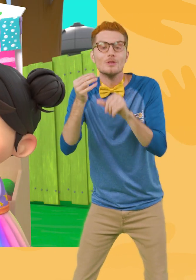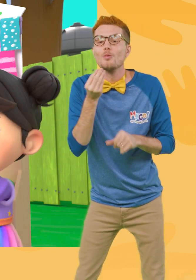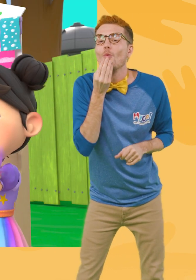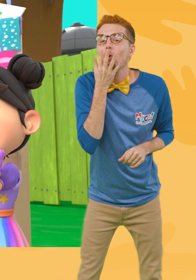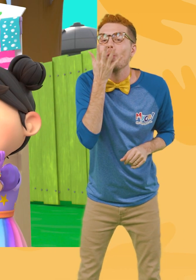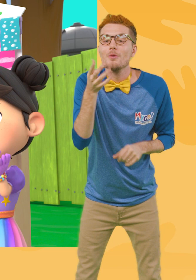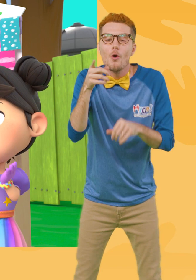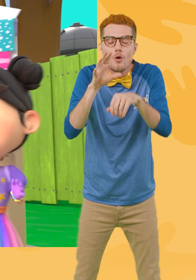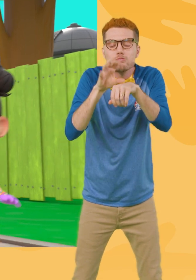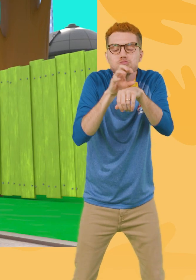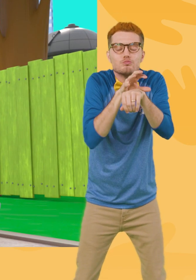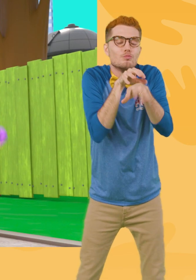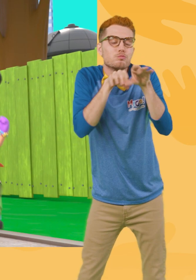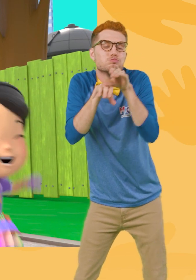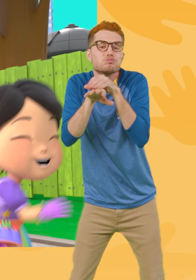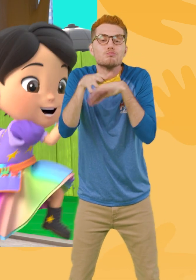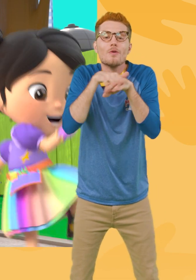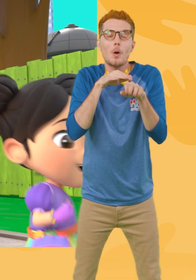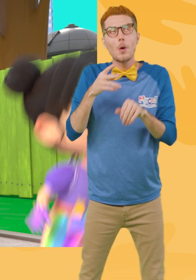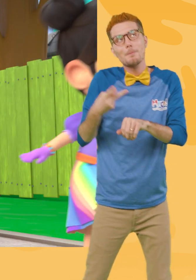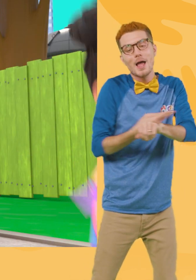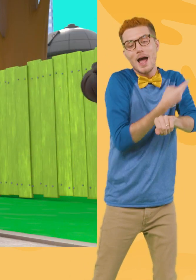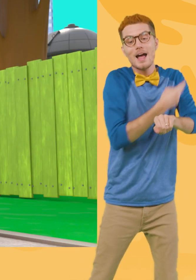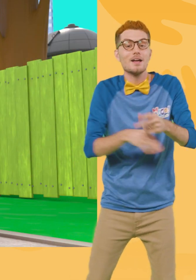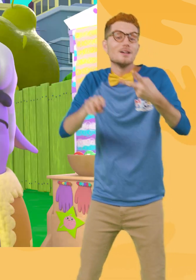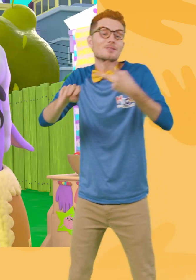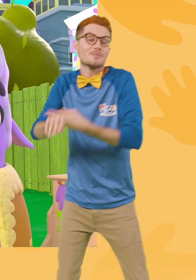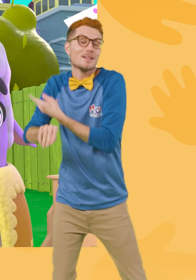keep warm in your woolly gloves.